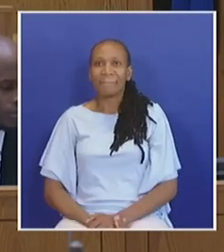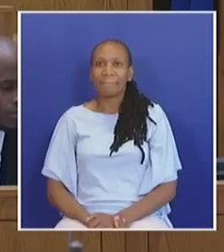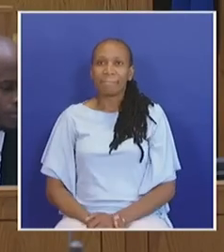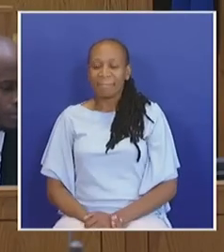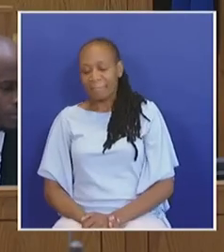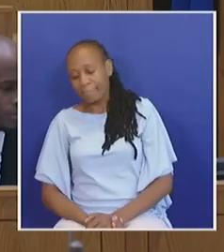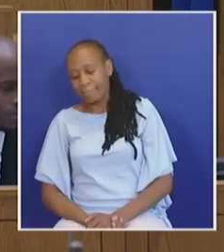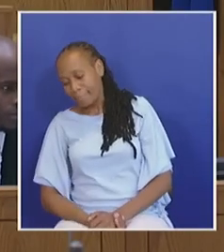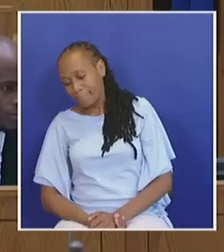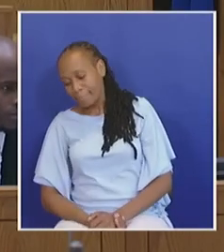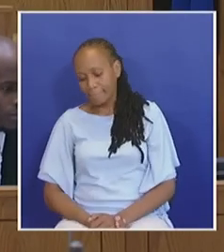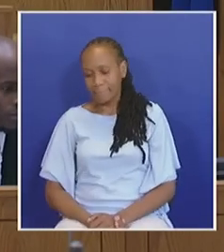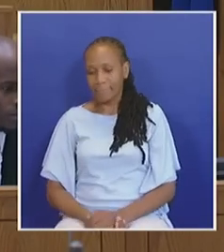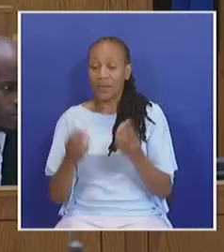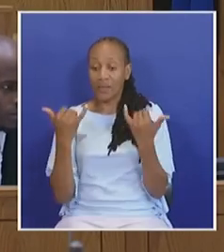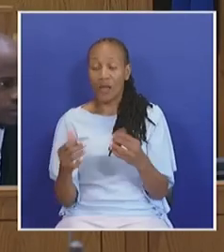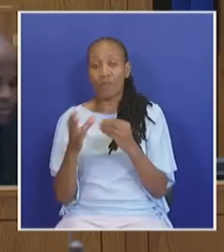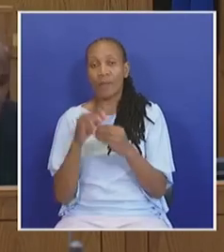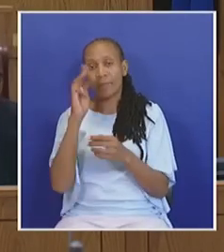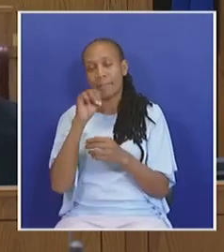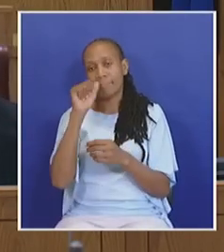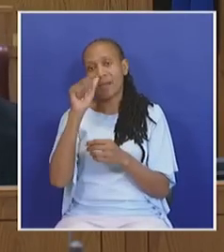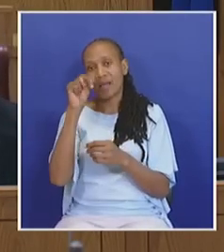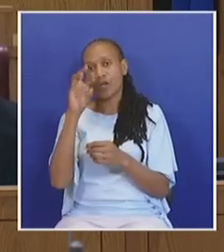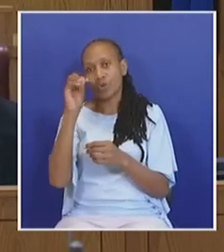The Honorable Manopole.